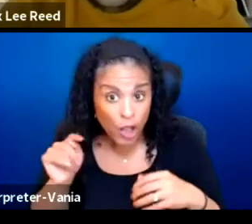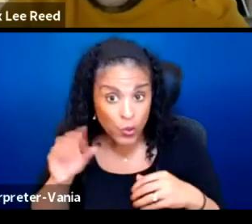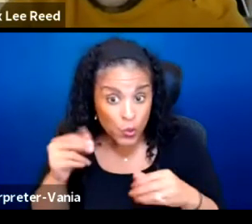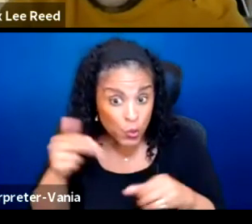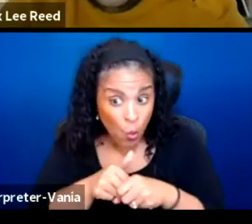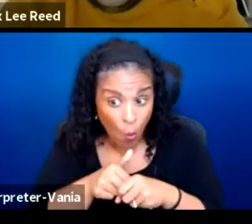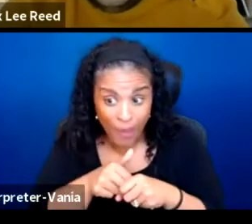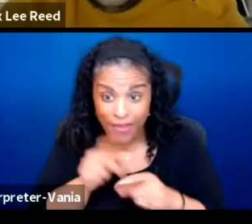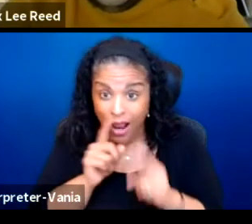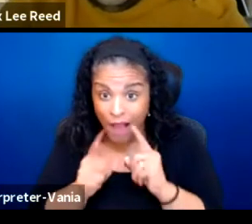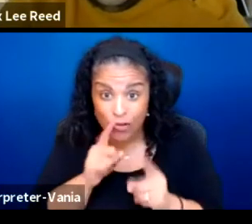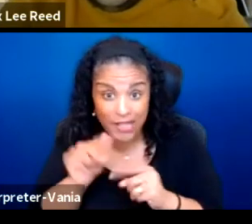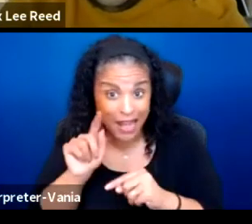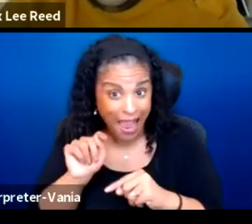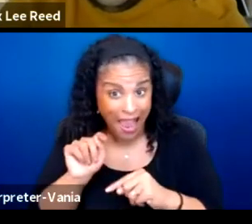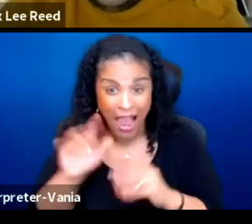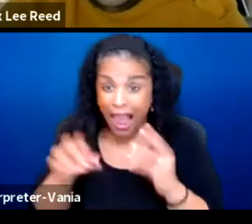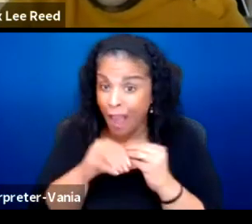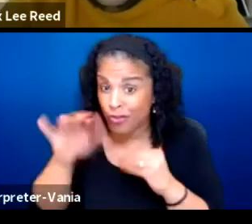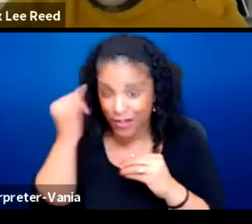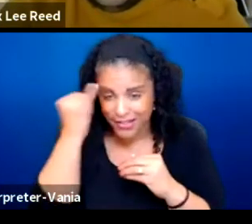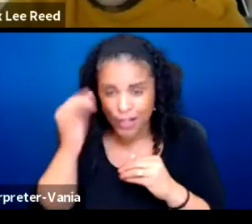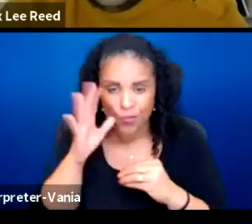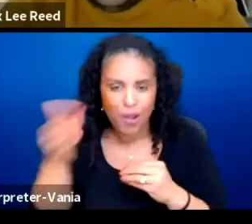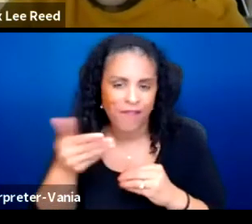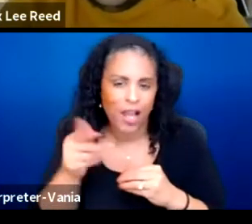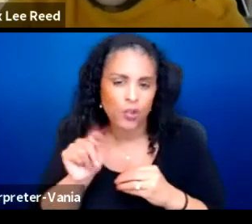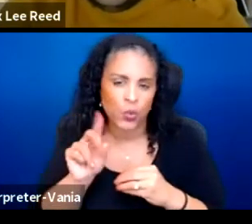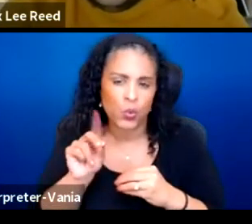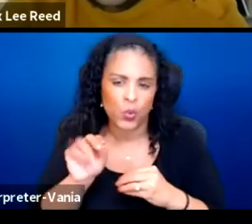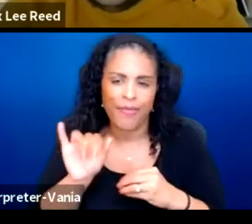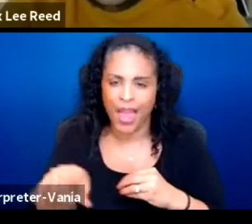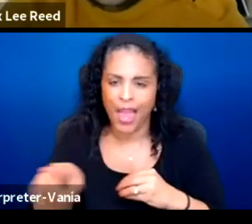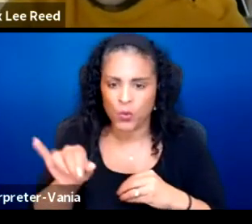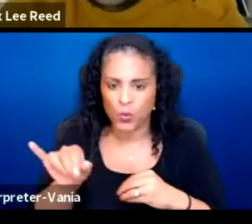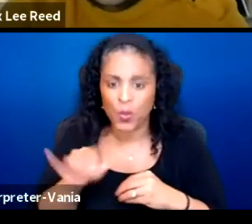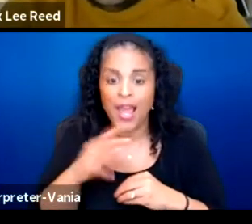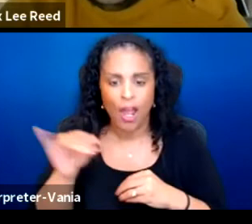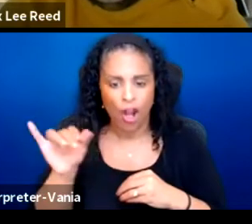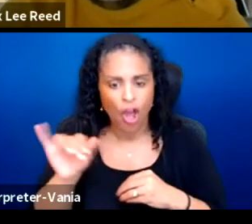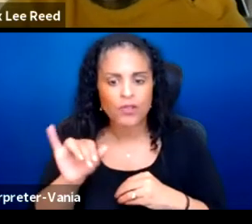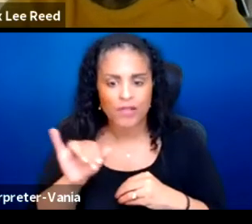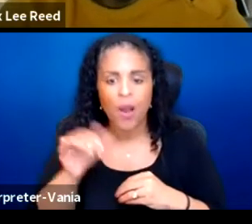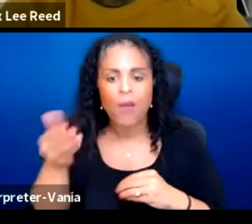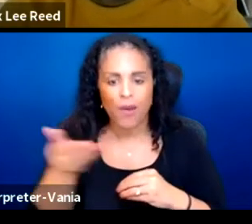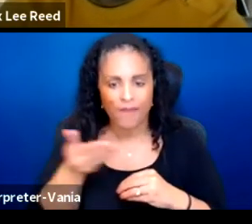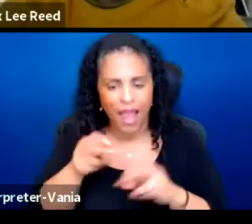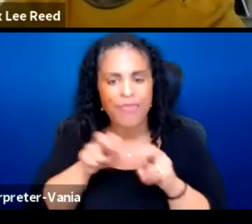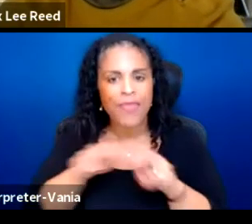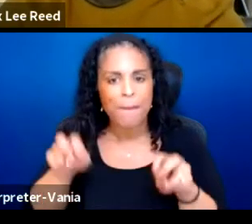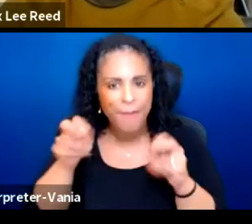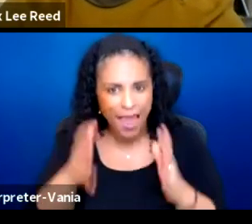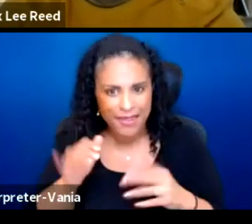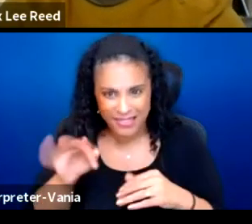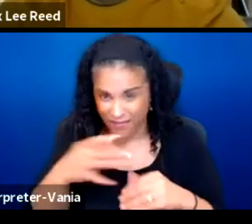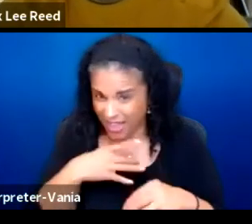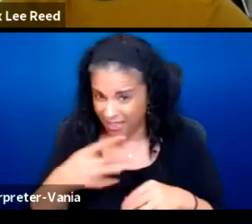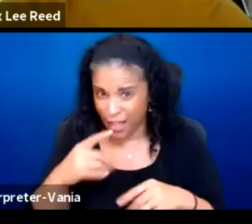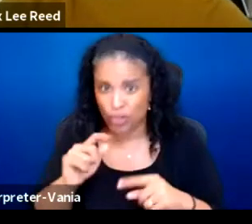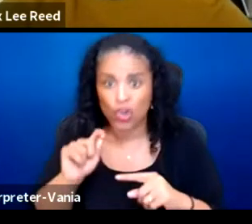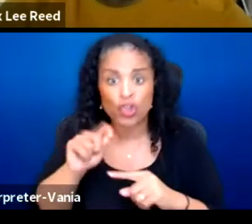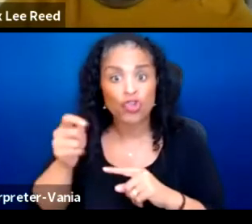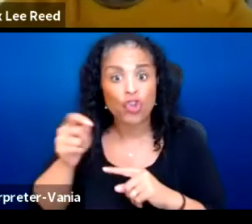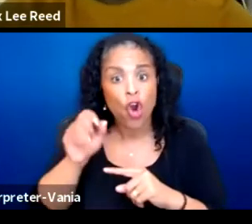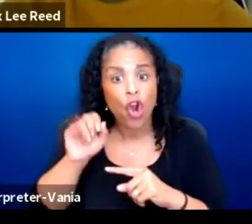the conversation, add your ideas, you'll be invited to do that. And I'll also invite the panelists, if they'd like to turn off their